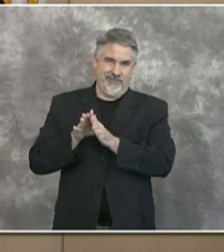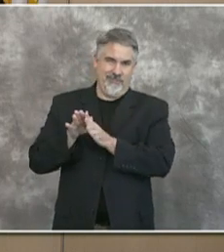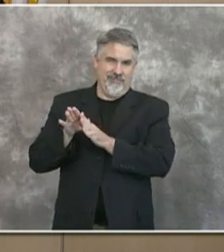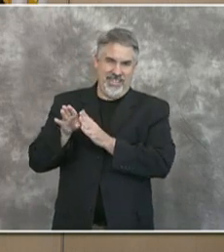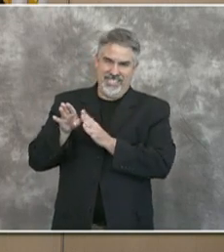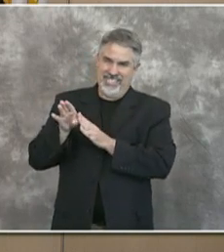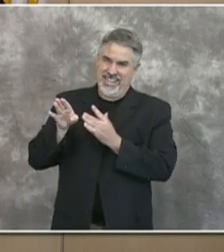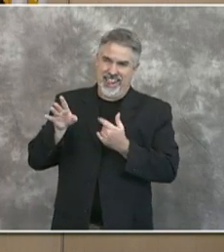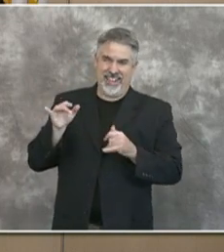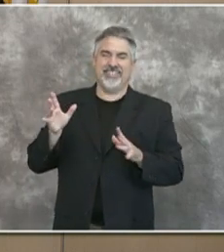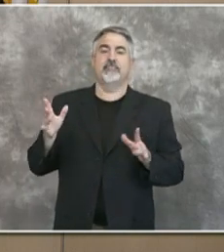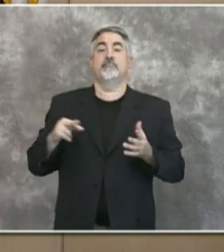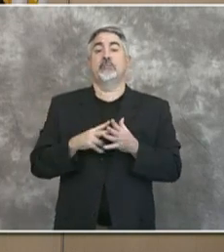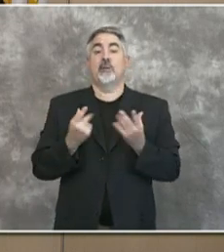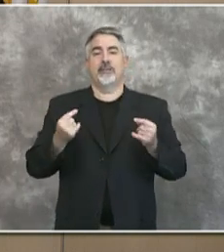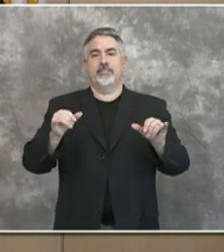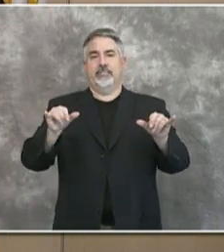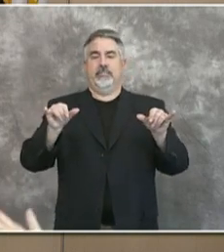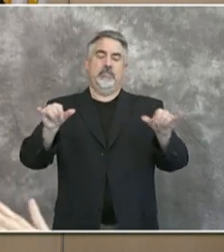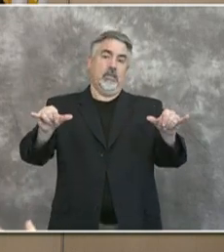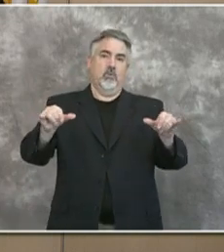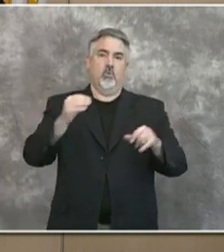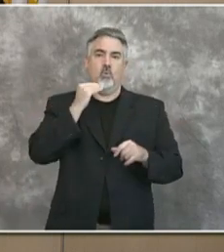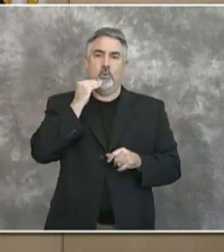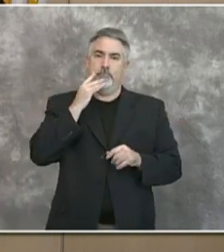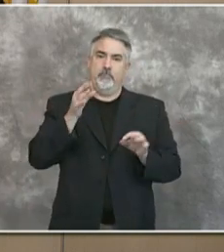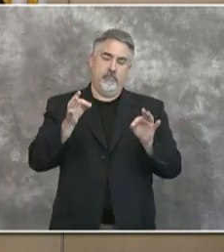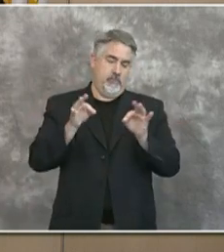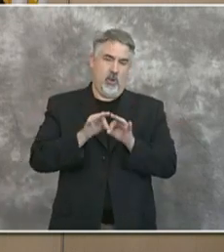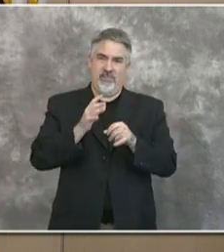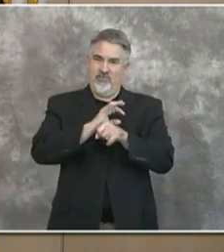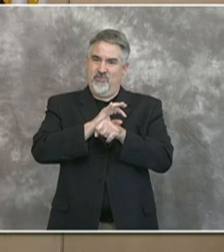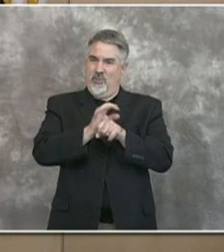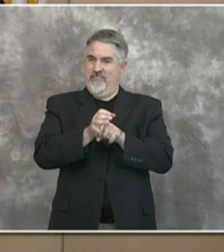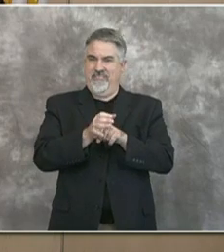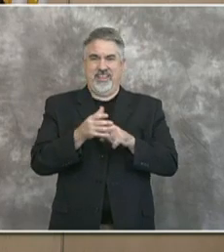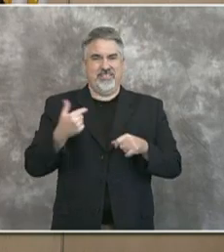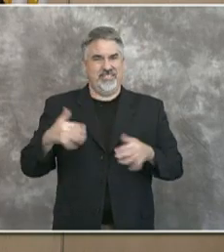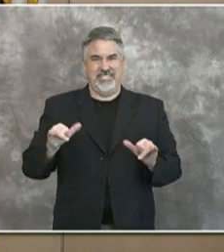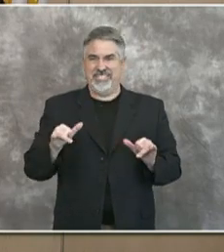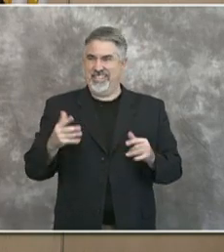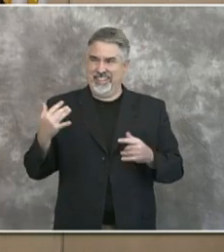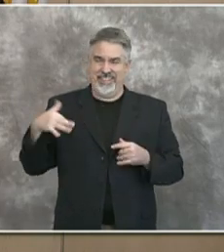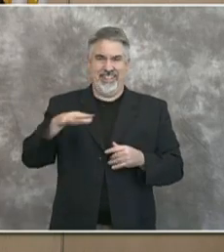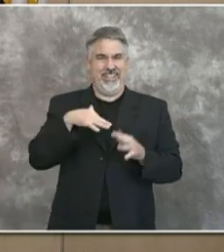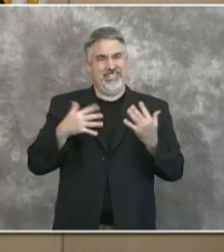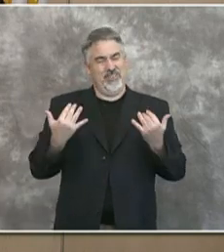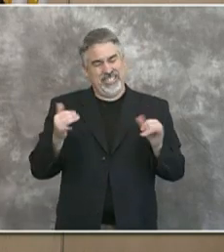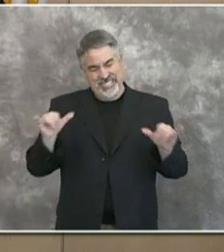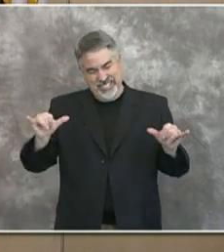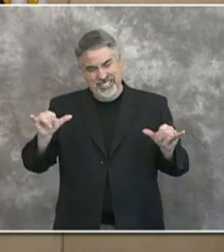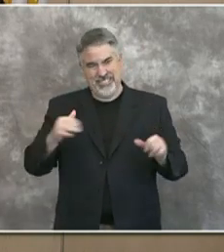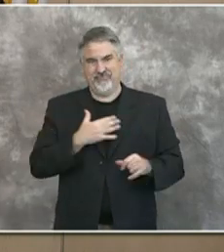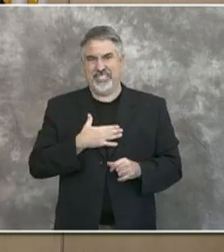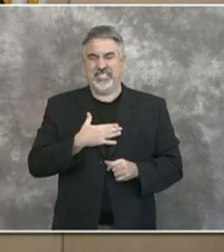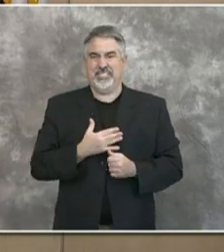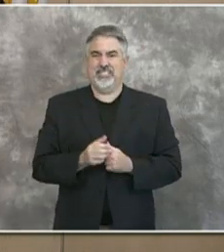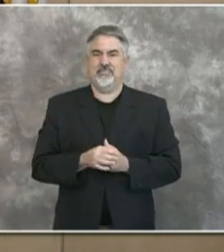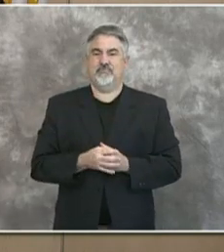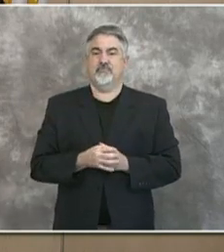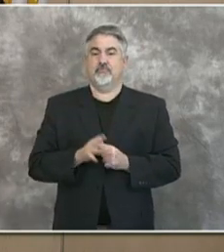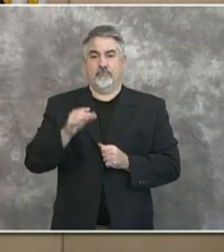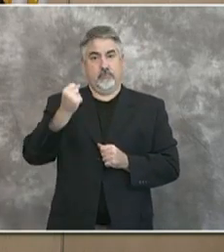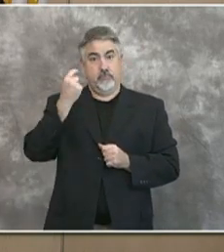home so that we can decrease COVID-19 in our community. We understand everyone is making